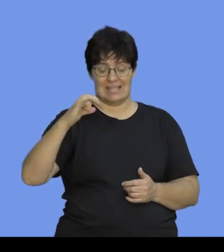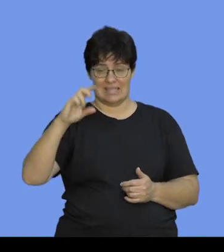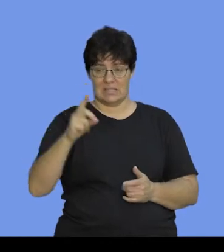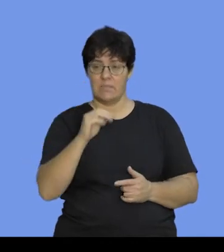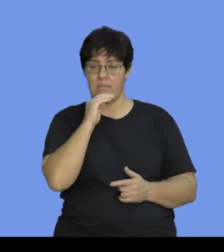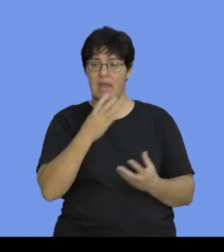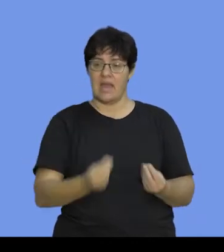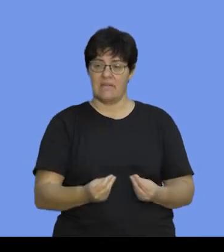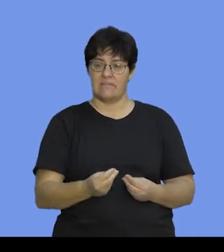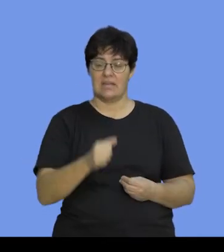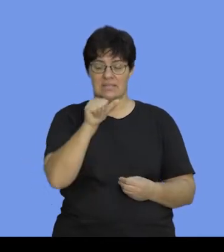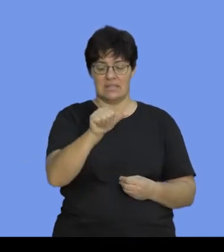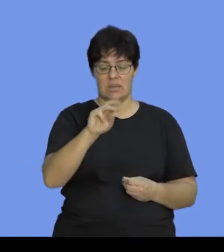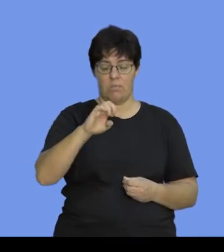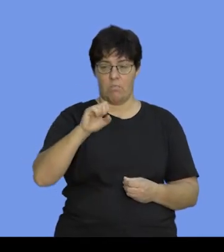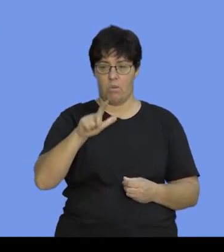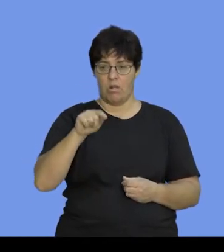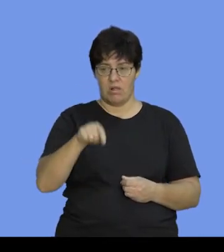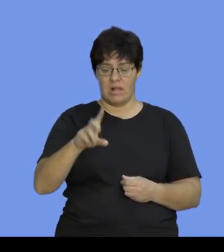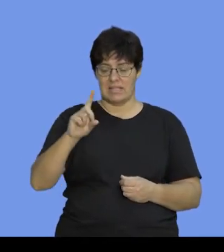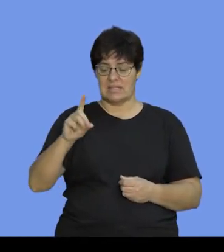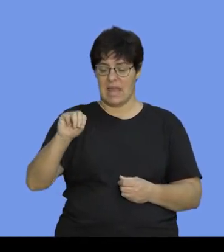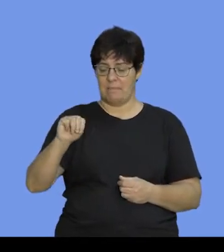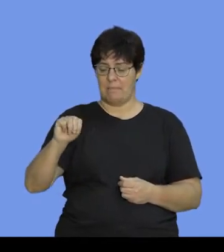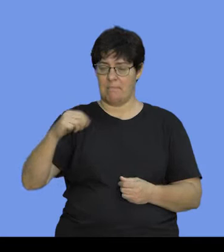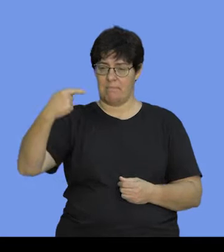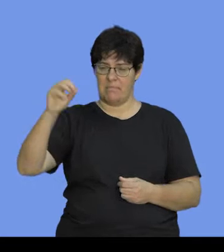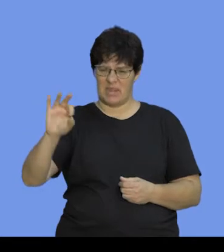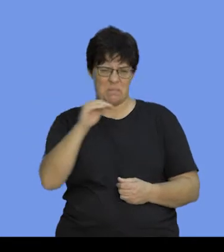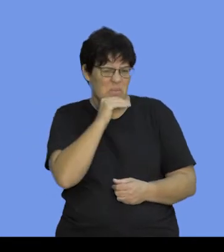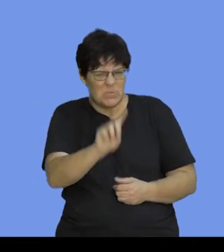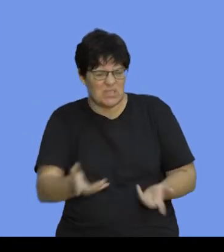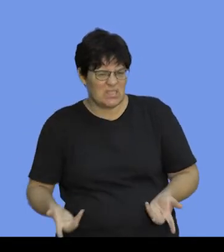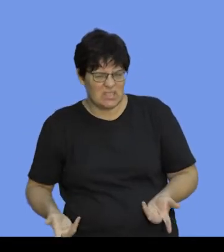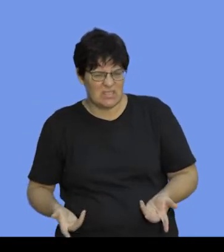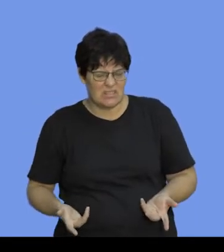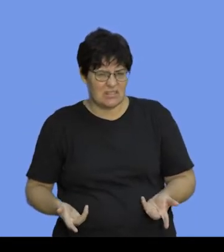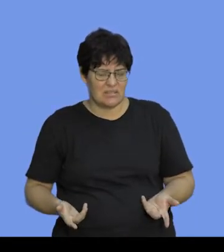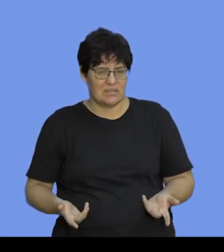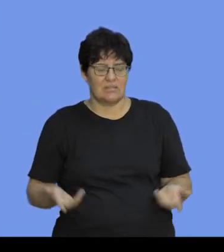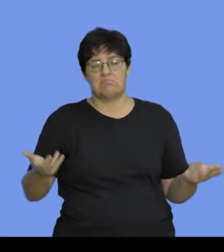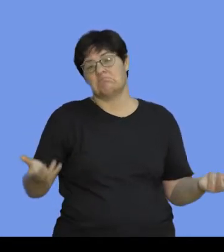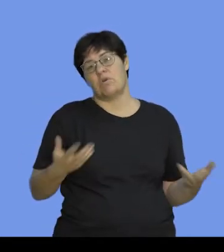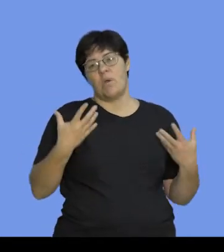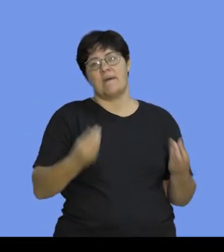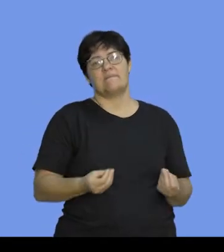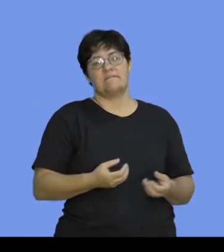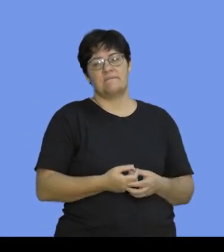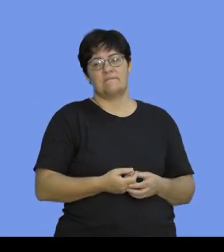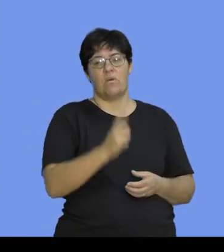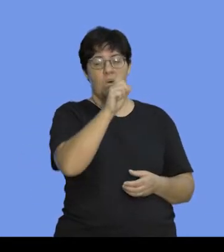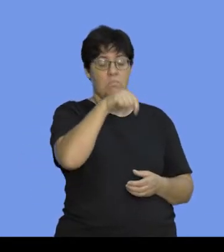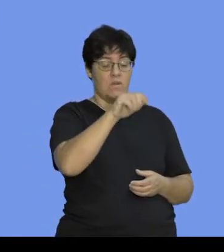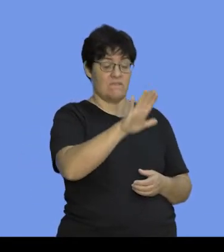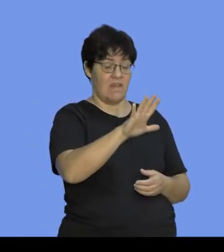concentration is 6 moles per cubic decimeter. What does this exactly mean? If, say, for argument's sake, we've got